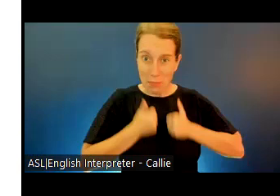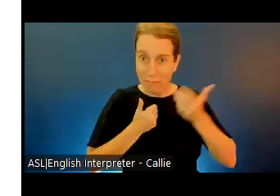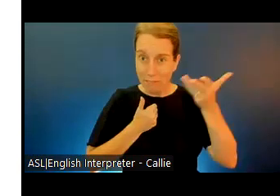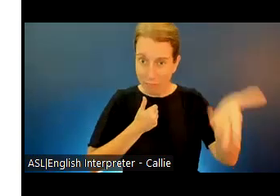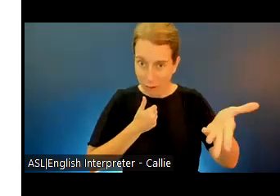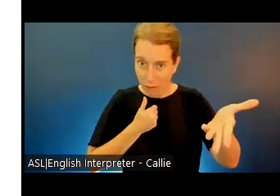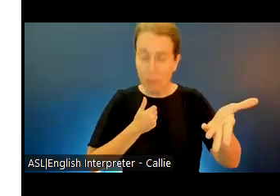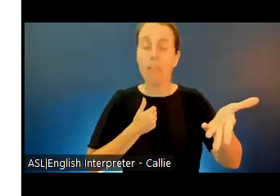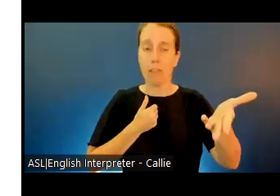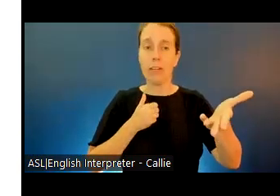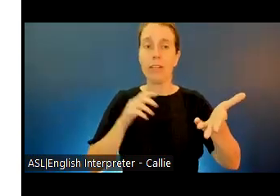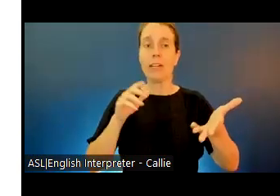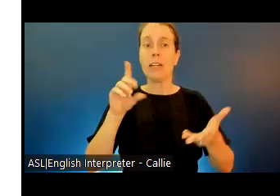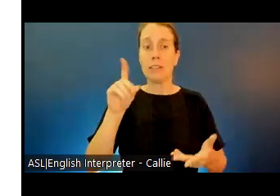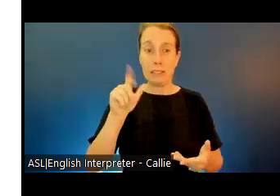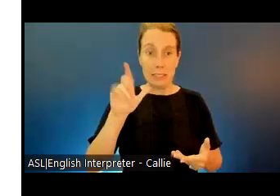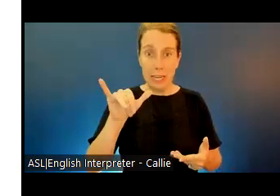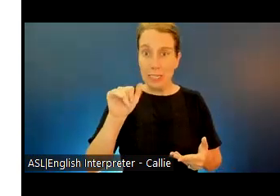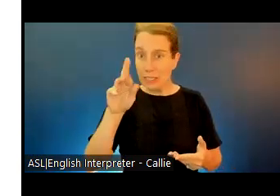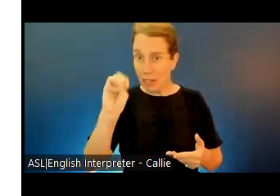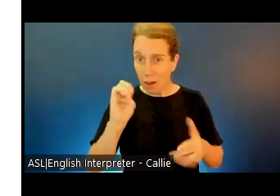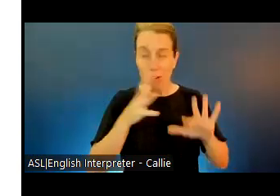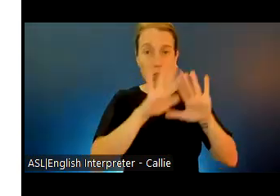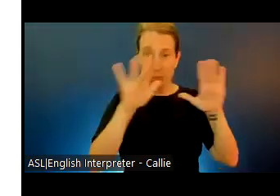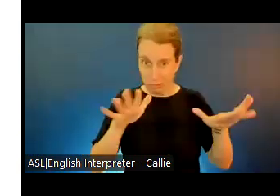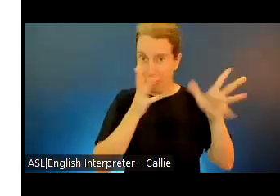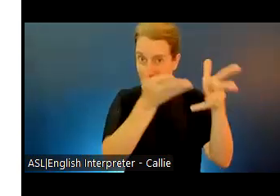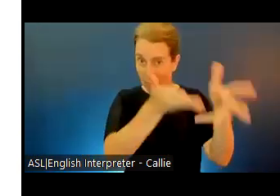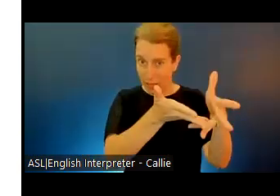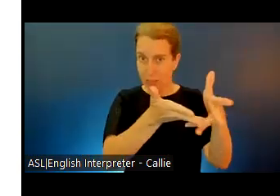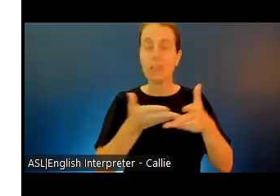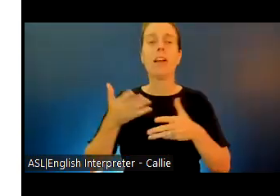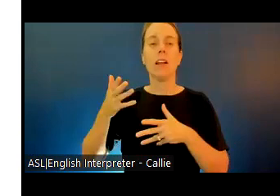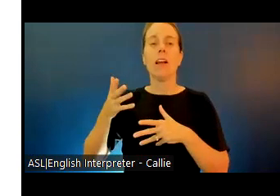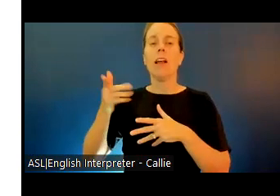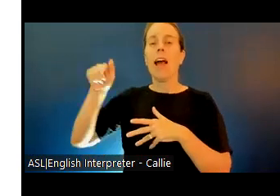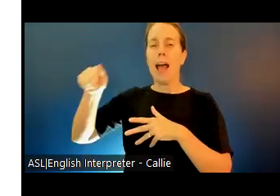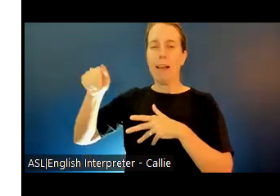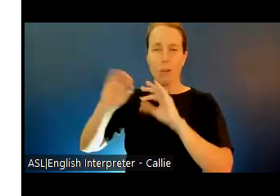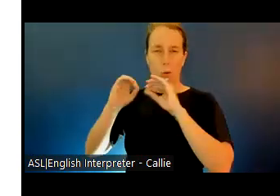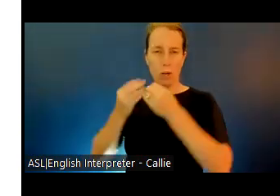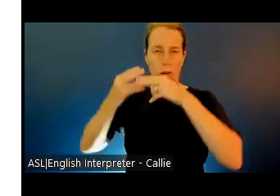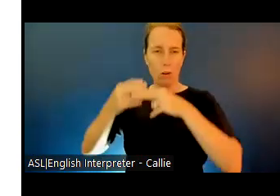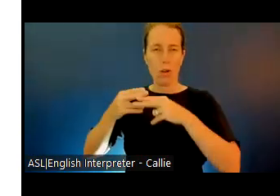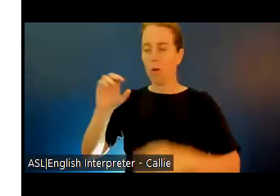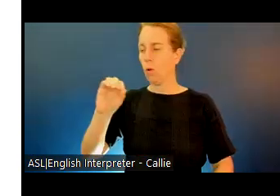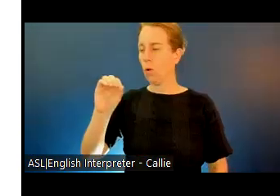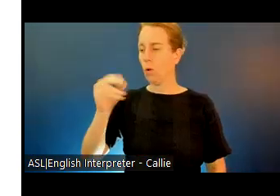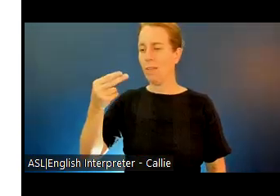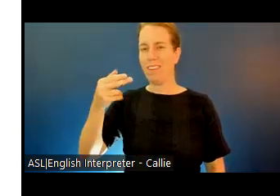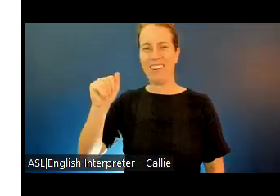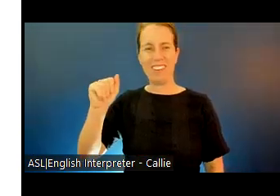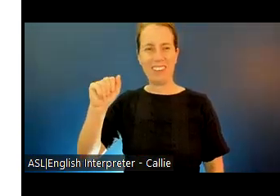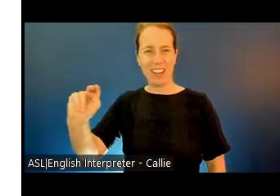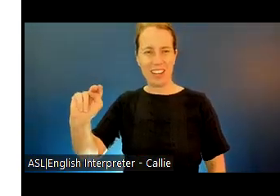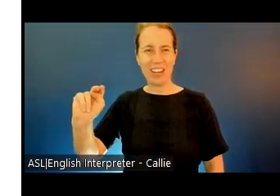Out-of-Home Abuse and Neglect Division, and they are mandated with the responsibility to investigate allegations of abuse